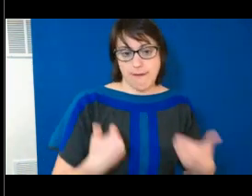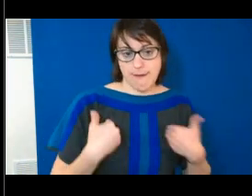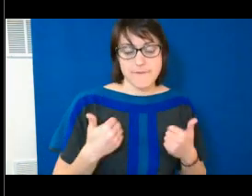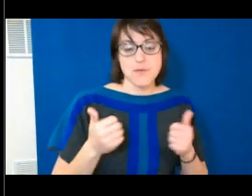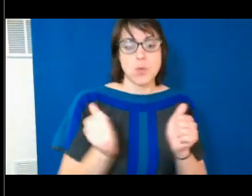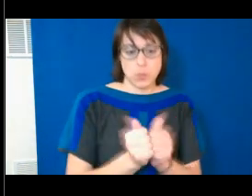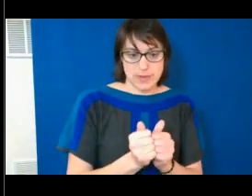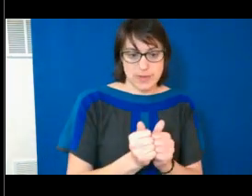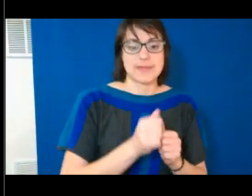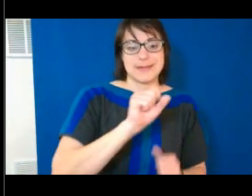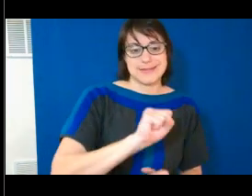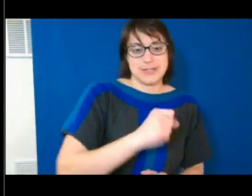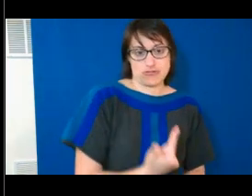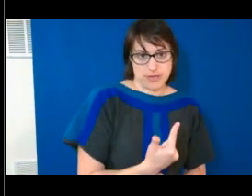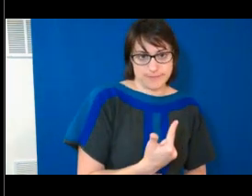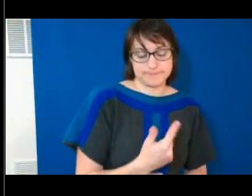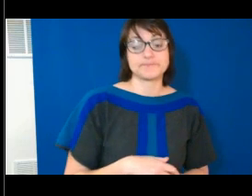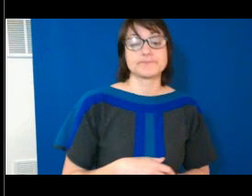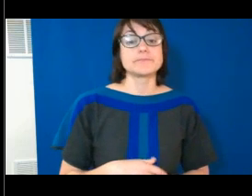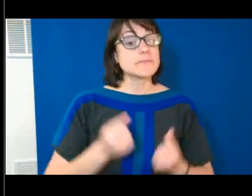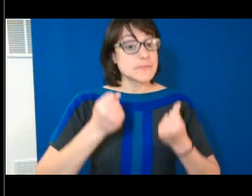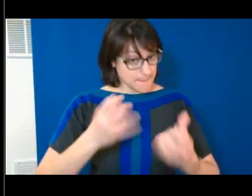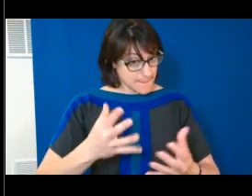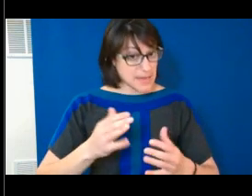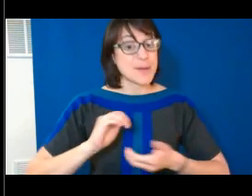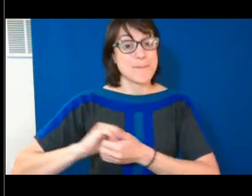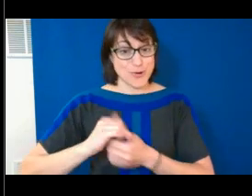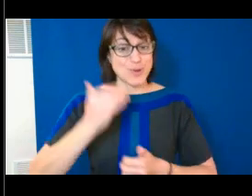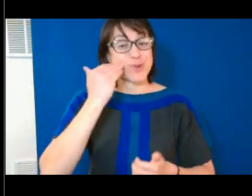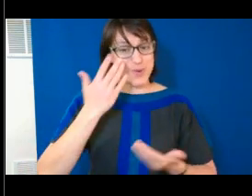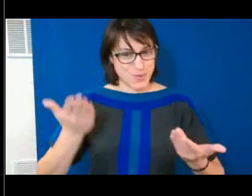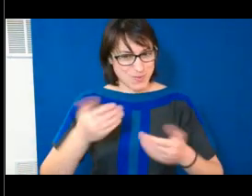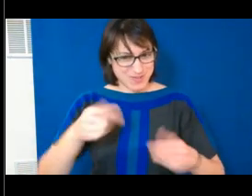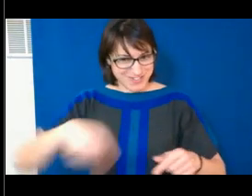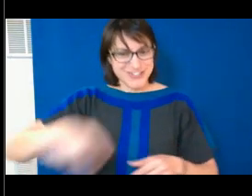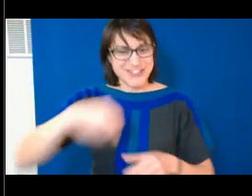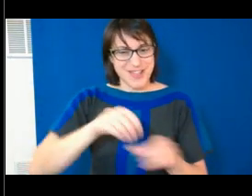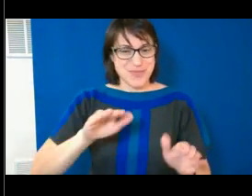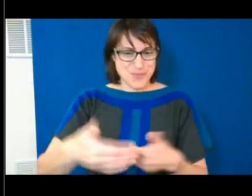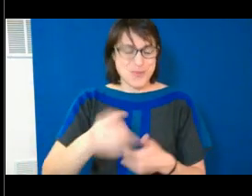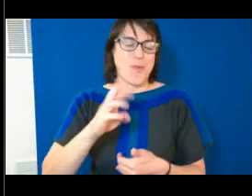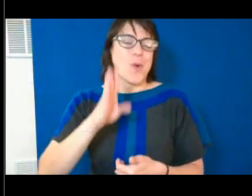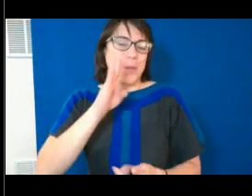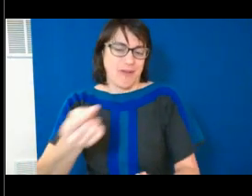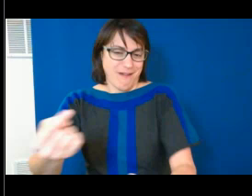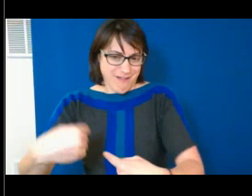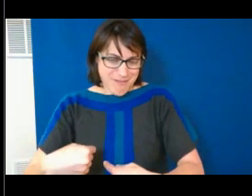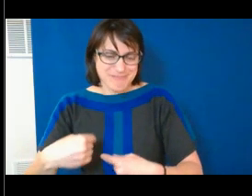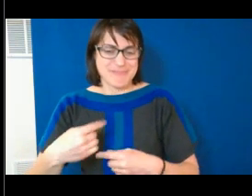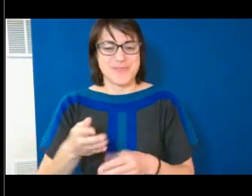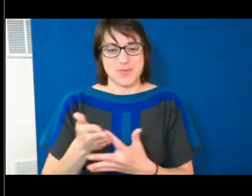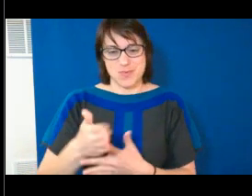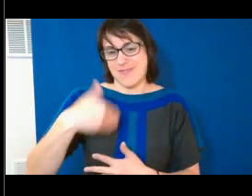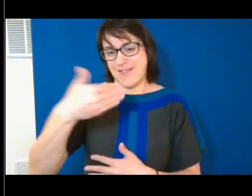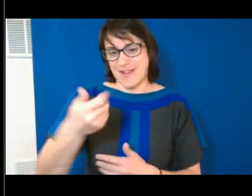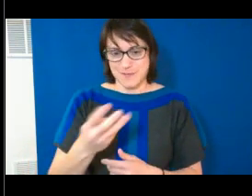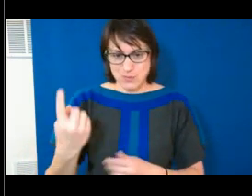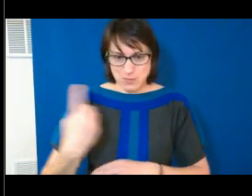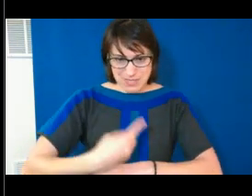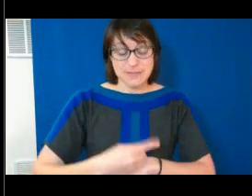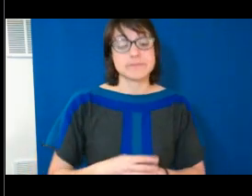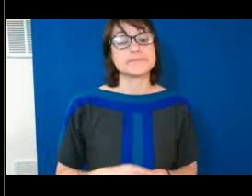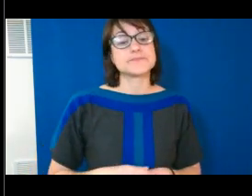Grant, many of whom I know are in the room today or will be in the room over the next few days. And the funding between our 2 programs,